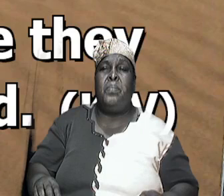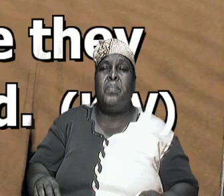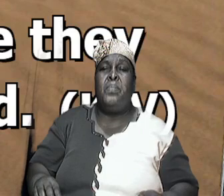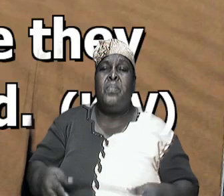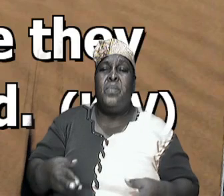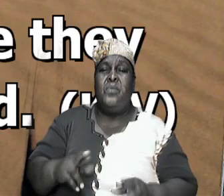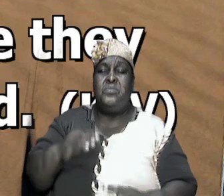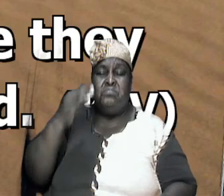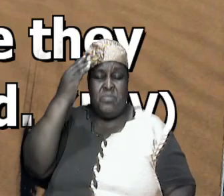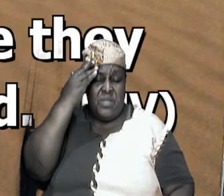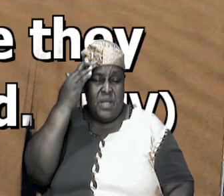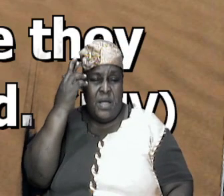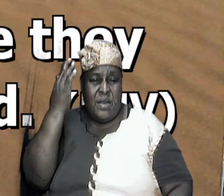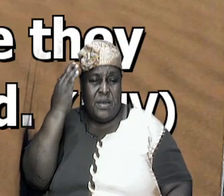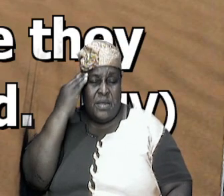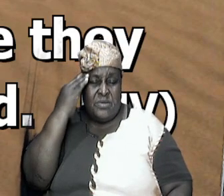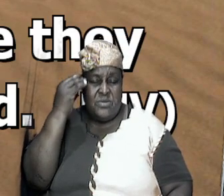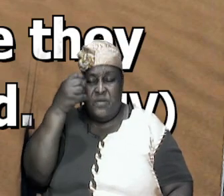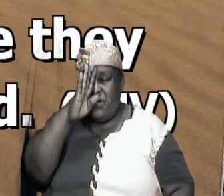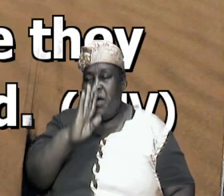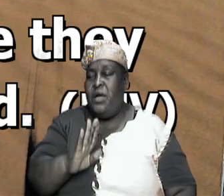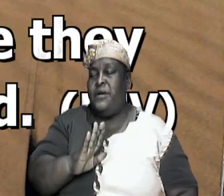acquire knowledge of him.